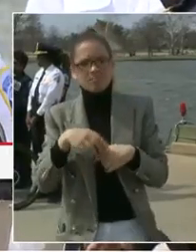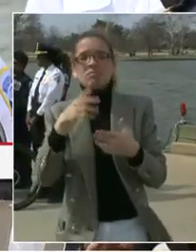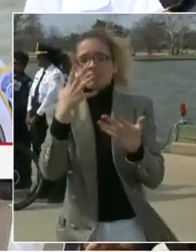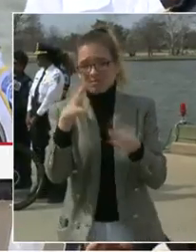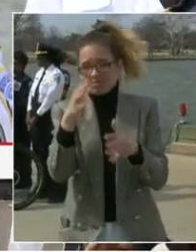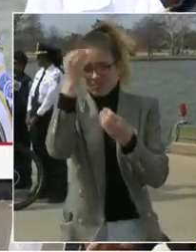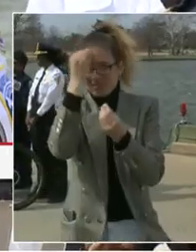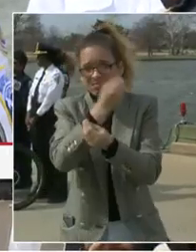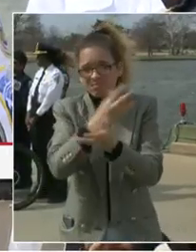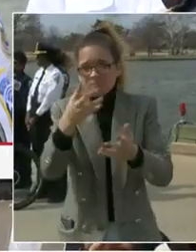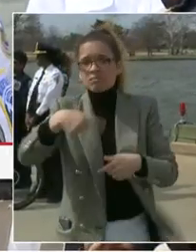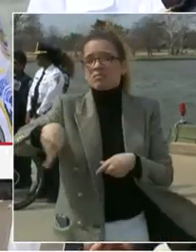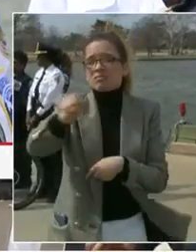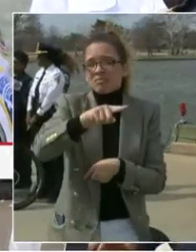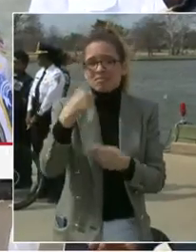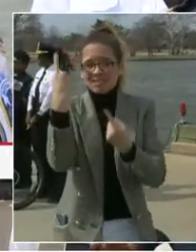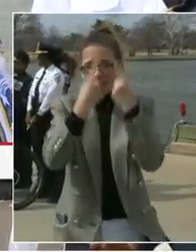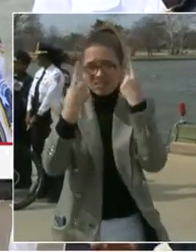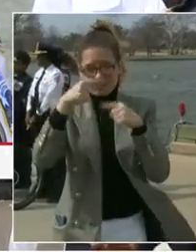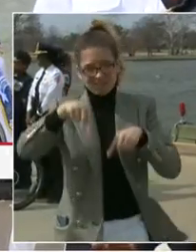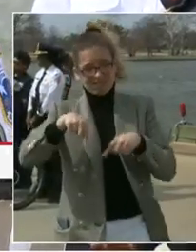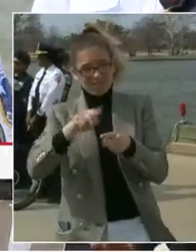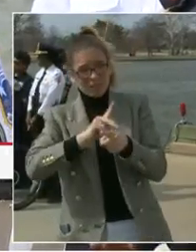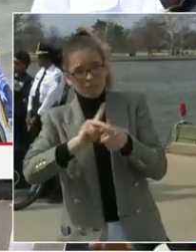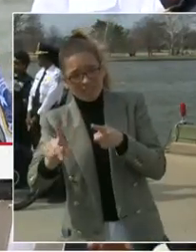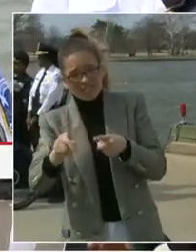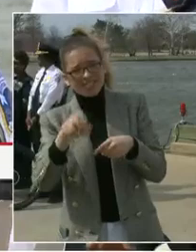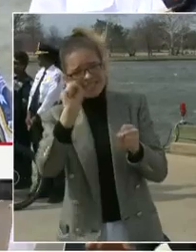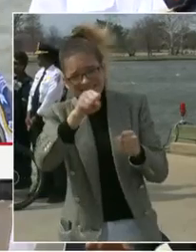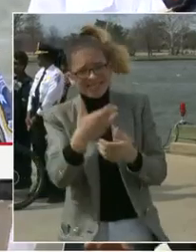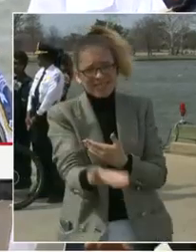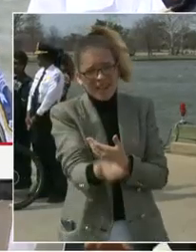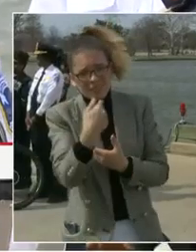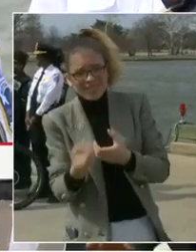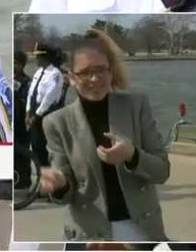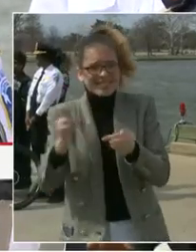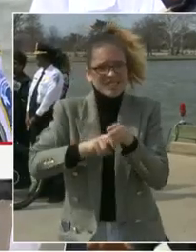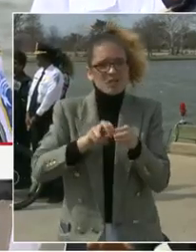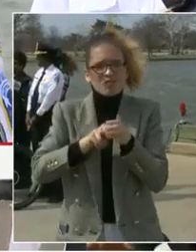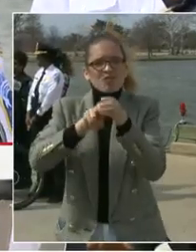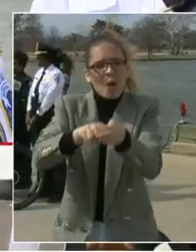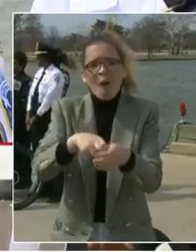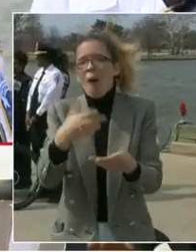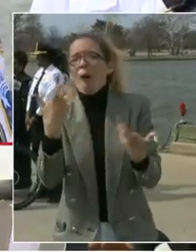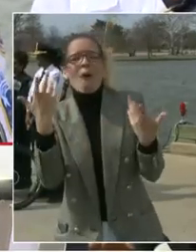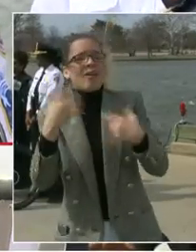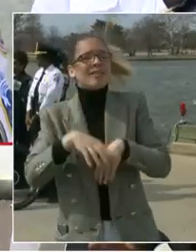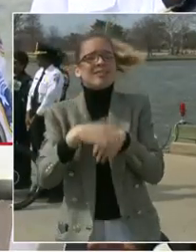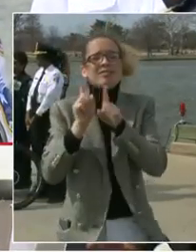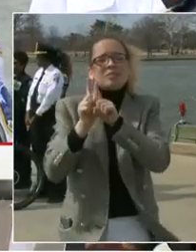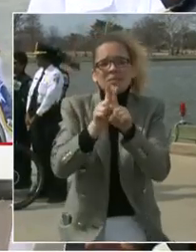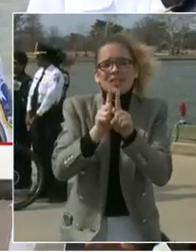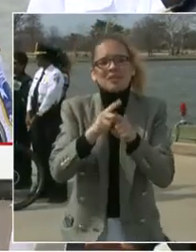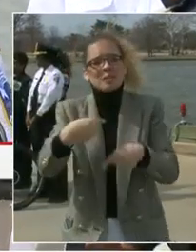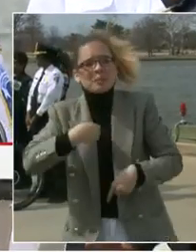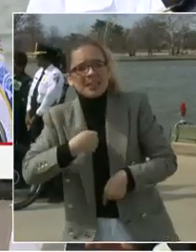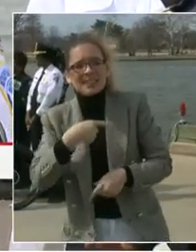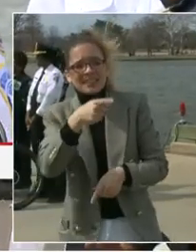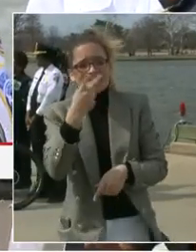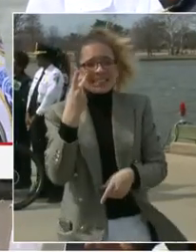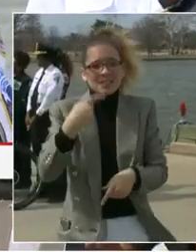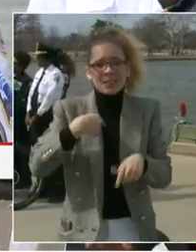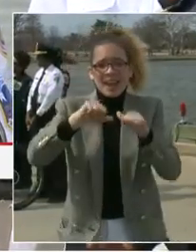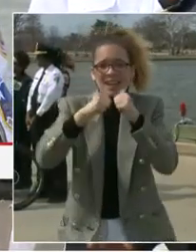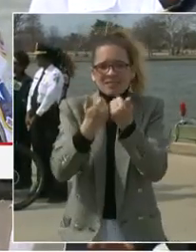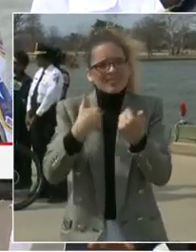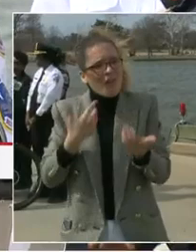this profession, come and join us on a ride-along or come shadow me or one of our other executives to see what this agency has to offer. Believe me when